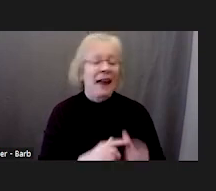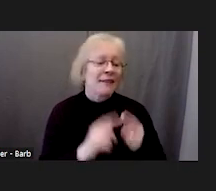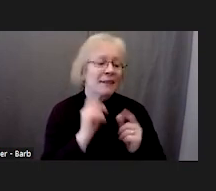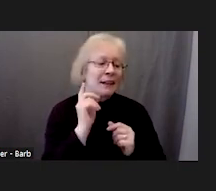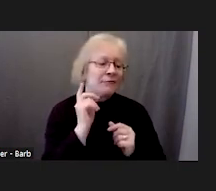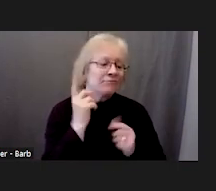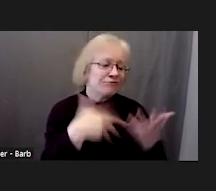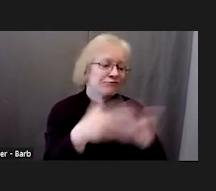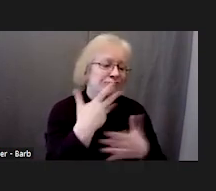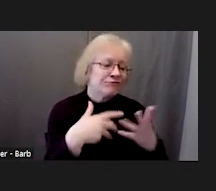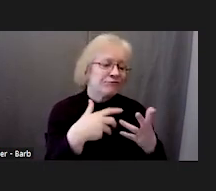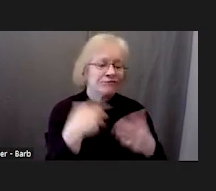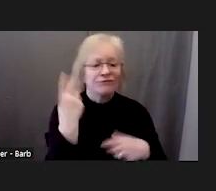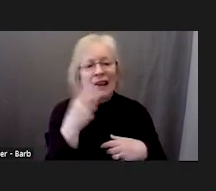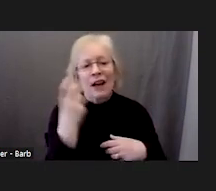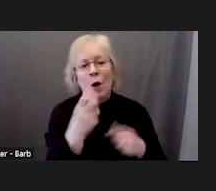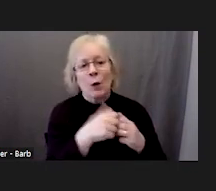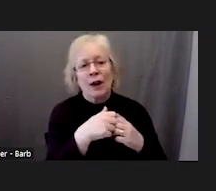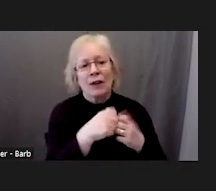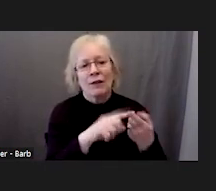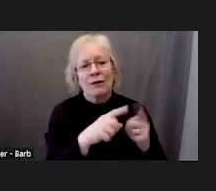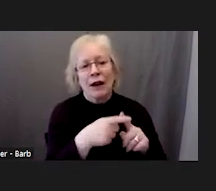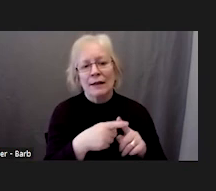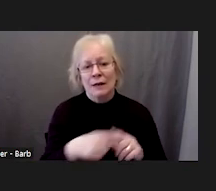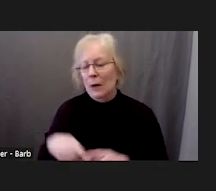yeah. Thanks. I also wanted to add that